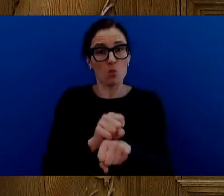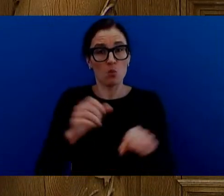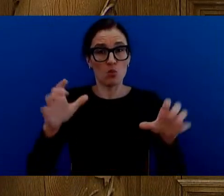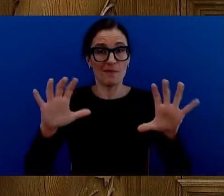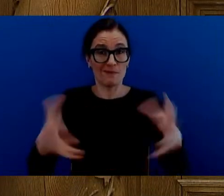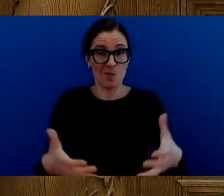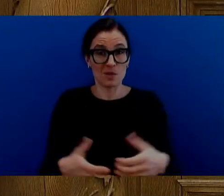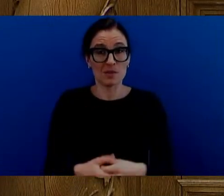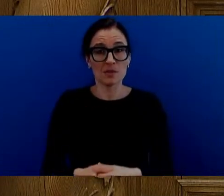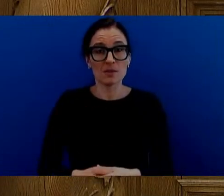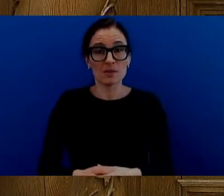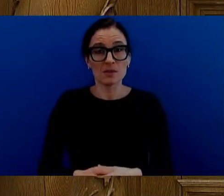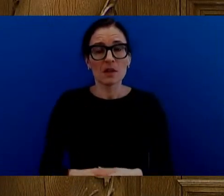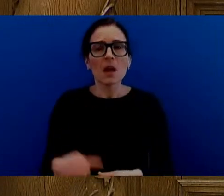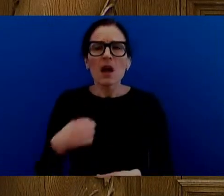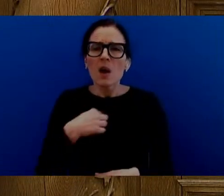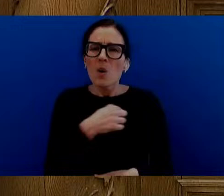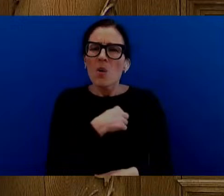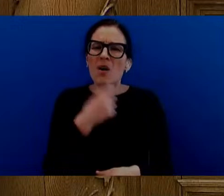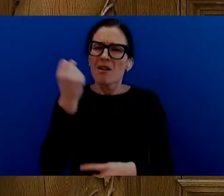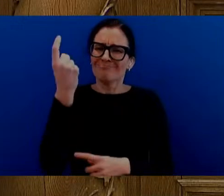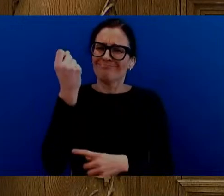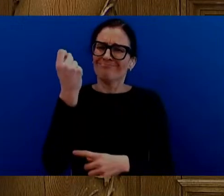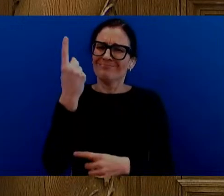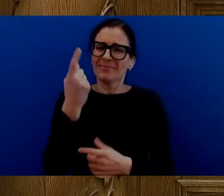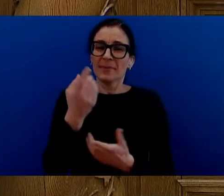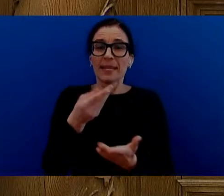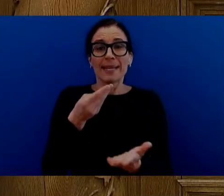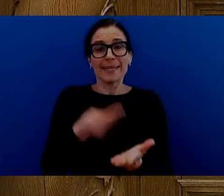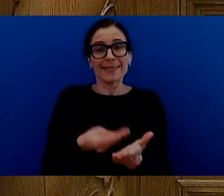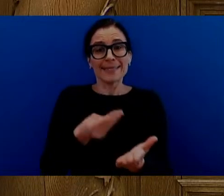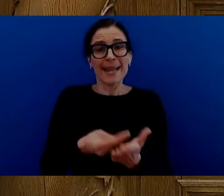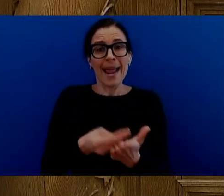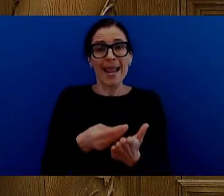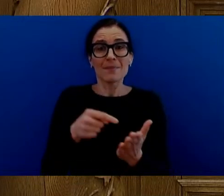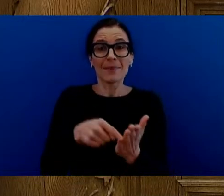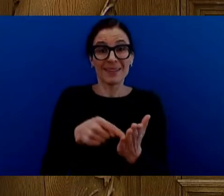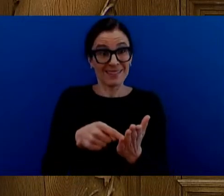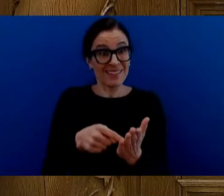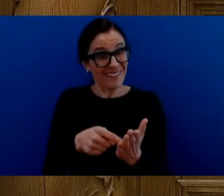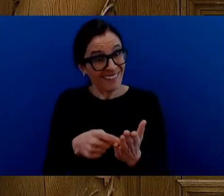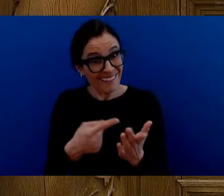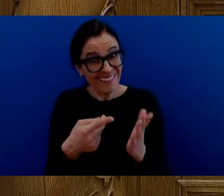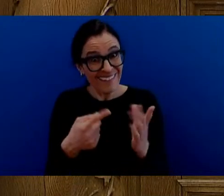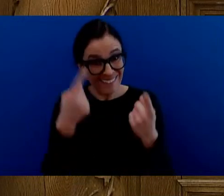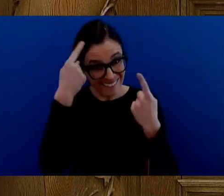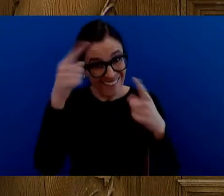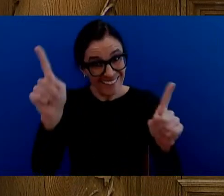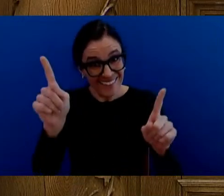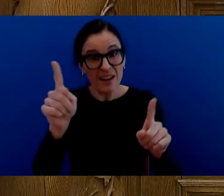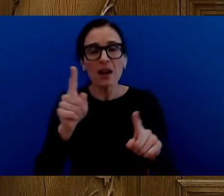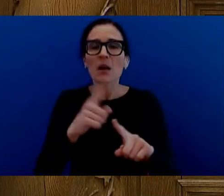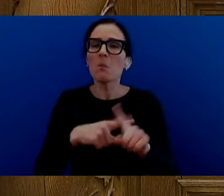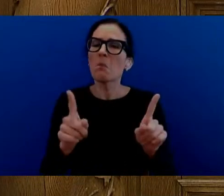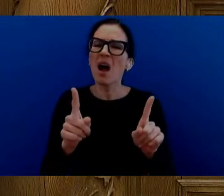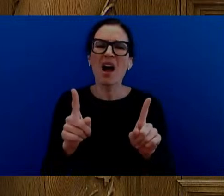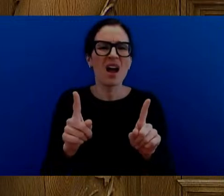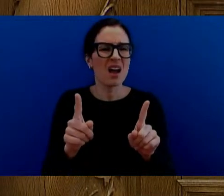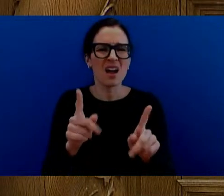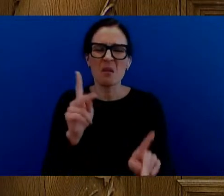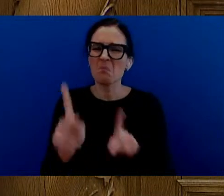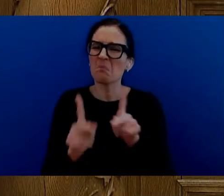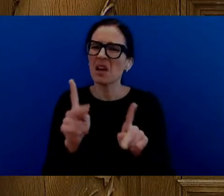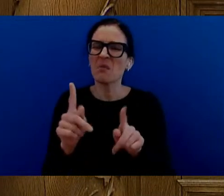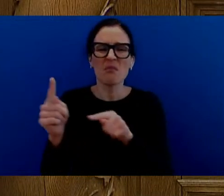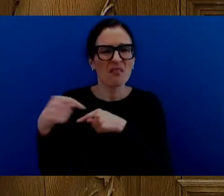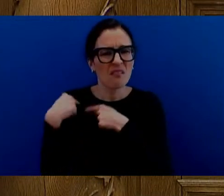unless it is working for everyone. For too long, people have been taken advantage of and left behind by powerful